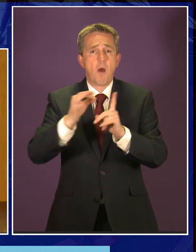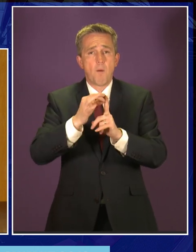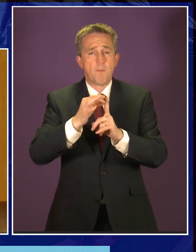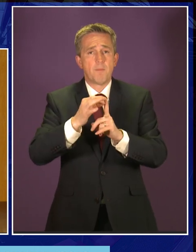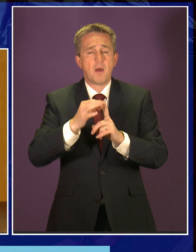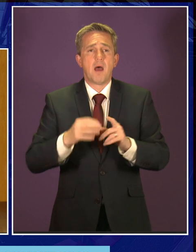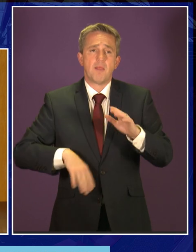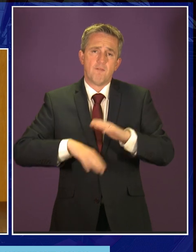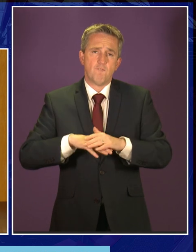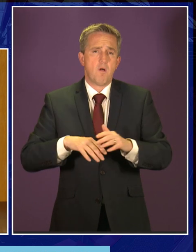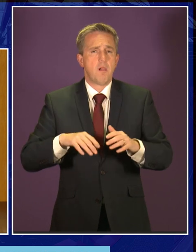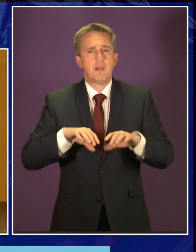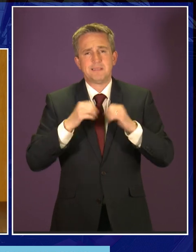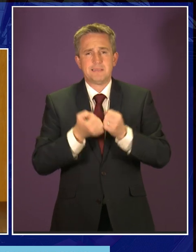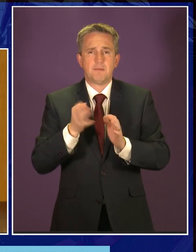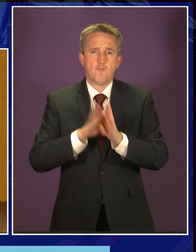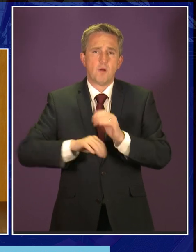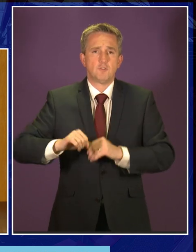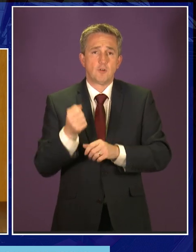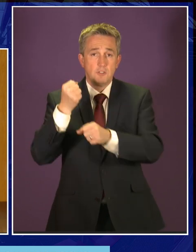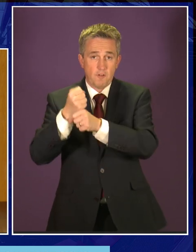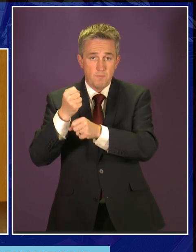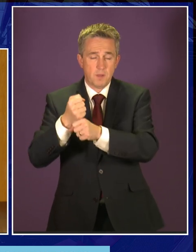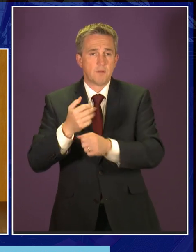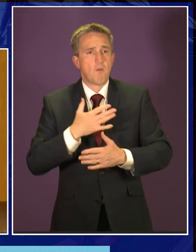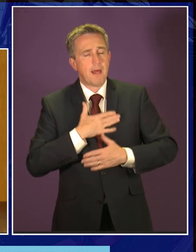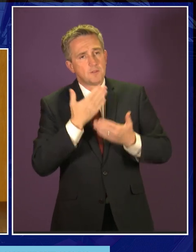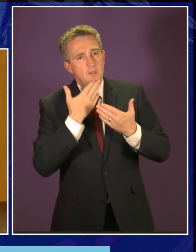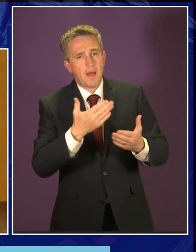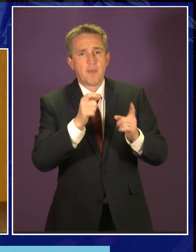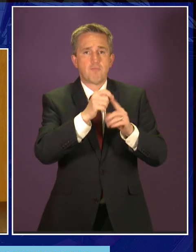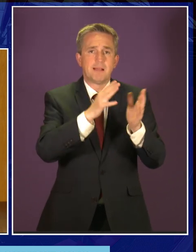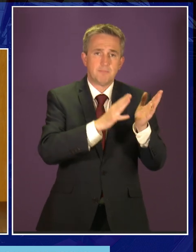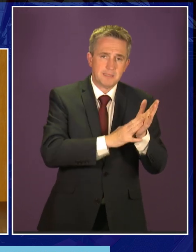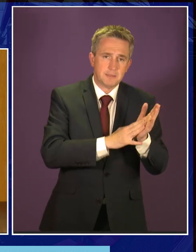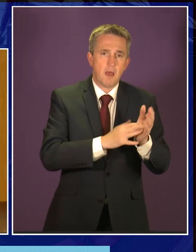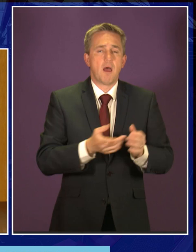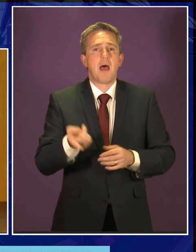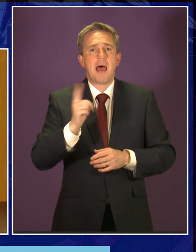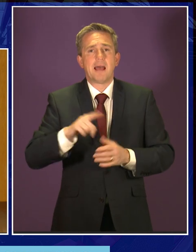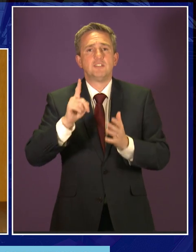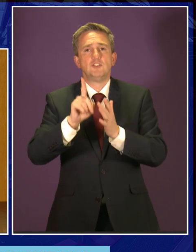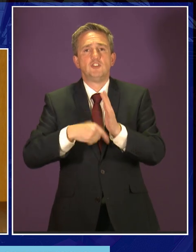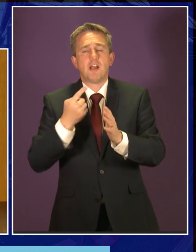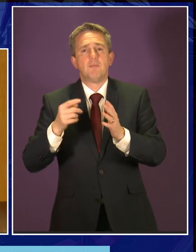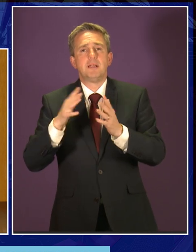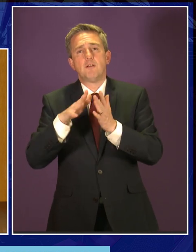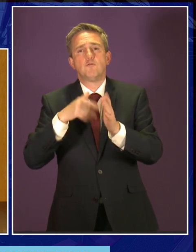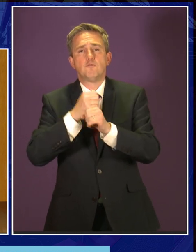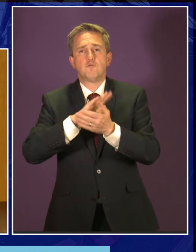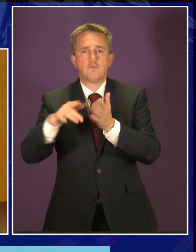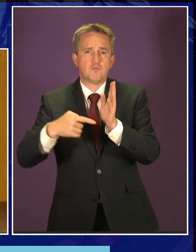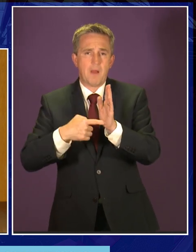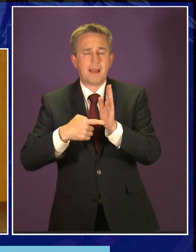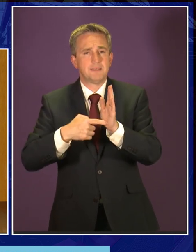the whole team at the Scottish Government. I'd like to thank the Prime Minister, the Right Honourable Jeremy Wright, QC, MP, Secretary of State for Digital